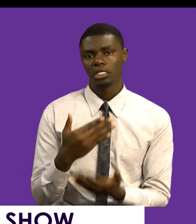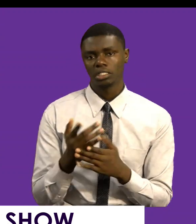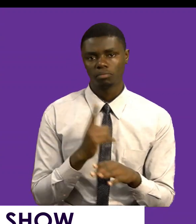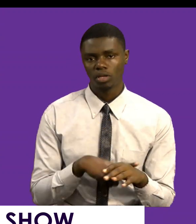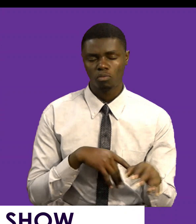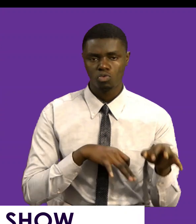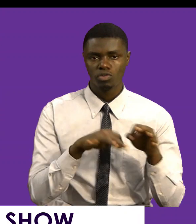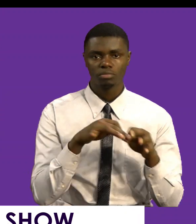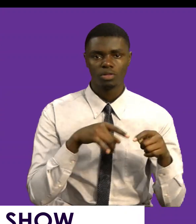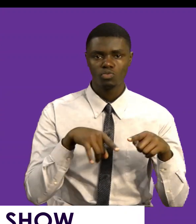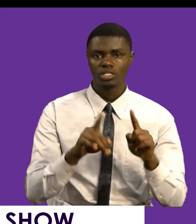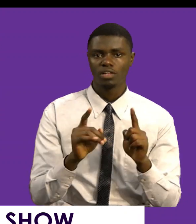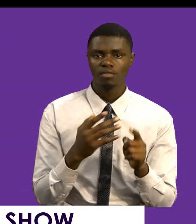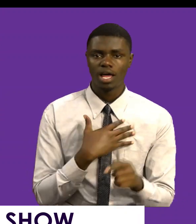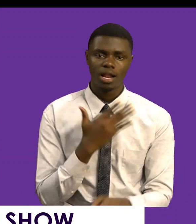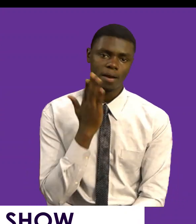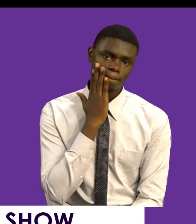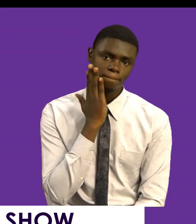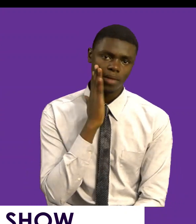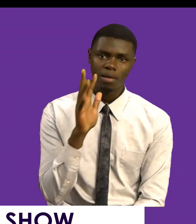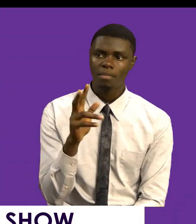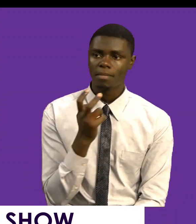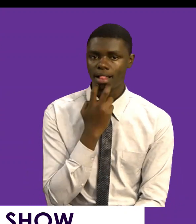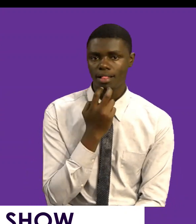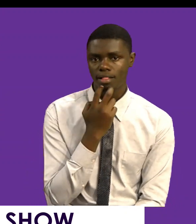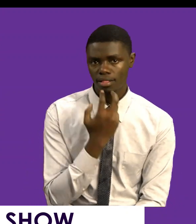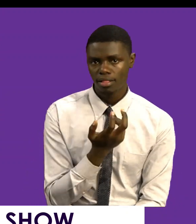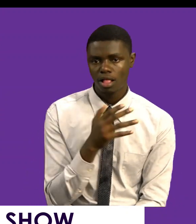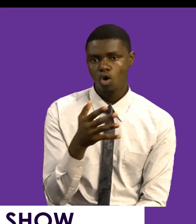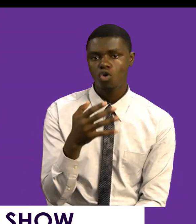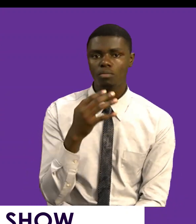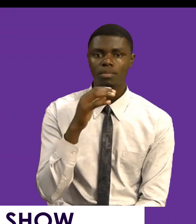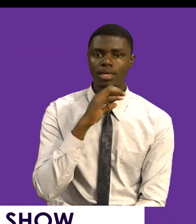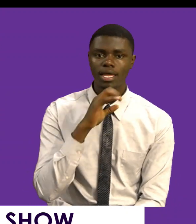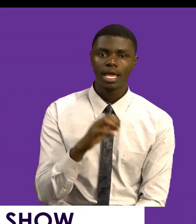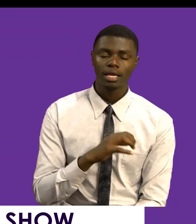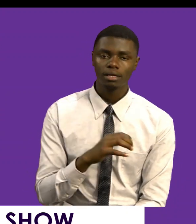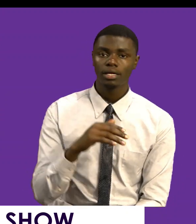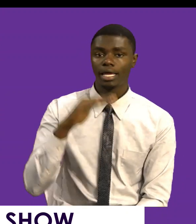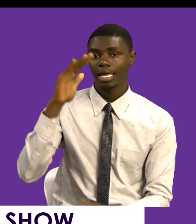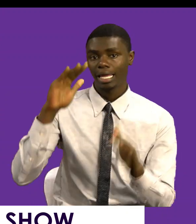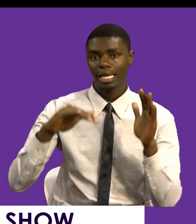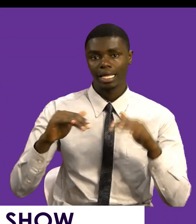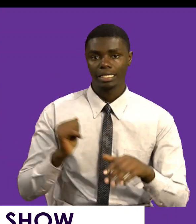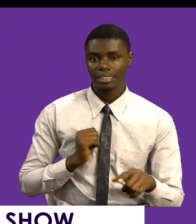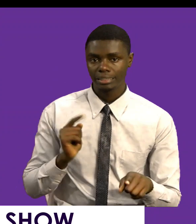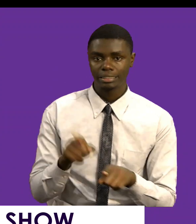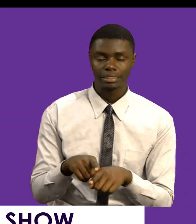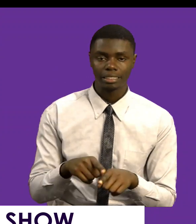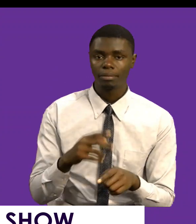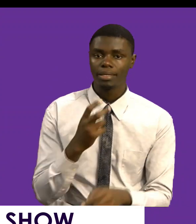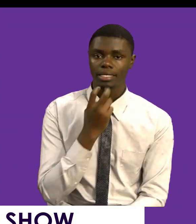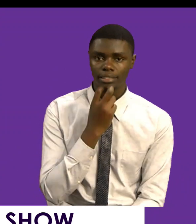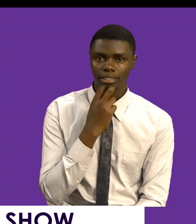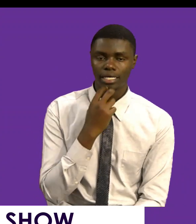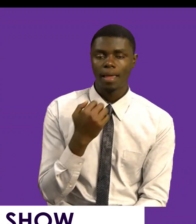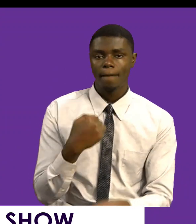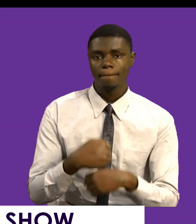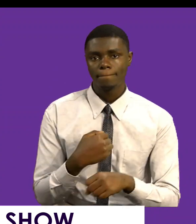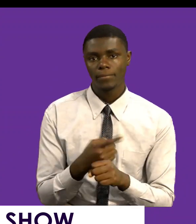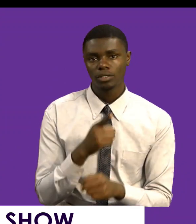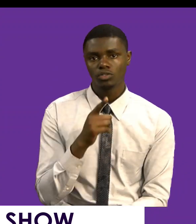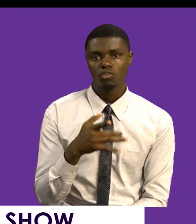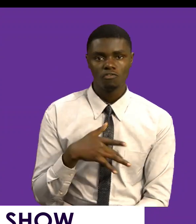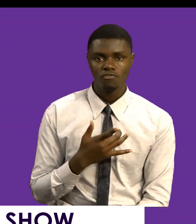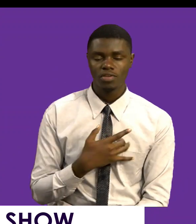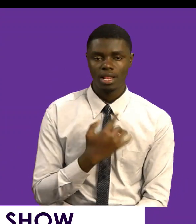Sometimes you explain yourself and your mom laughs it out, or your elder sister laughs it out, and that makes you feel guilty. You're already